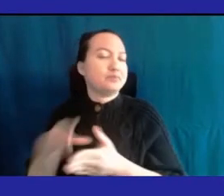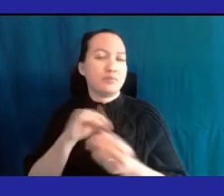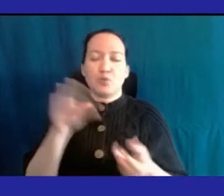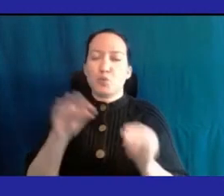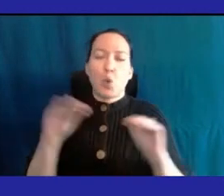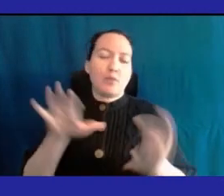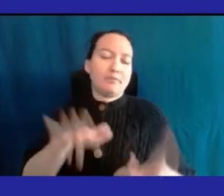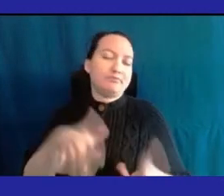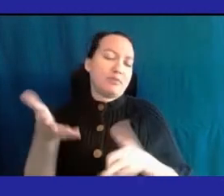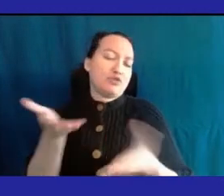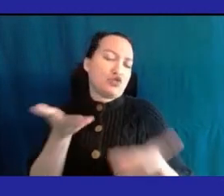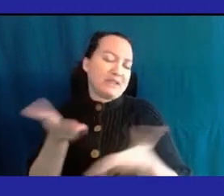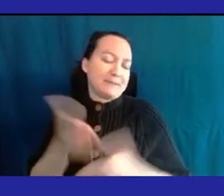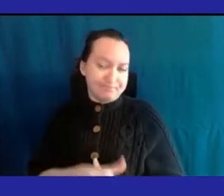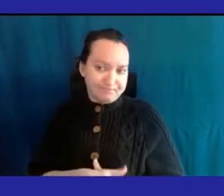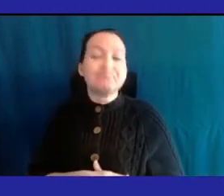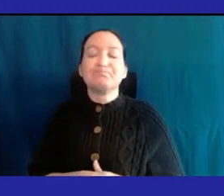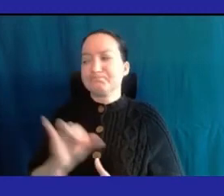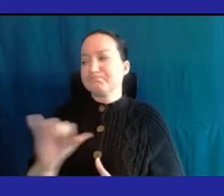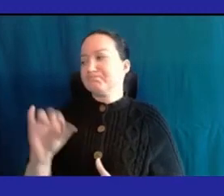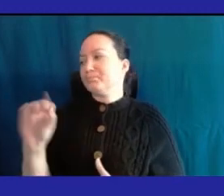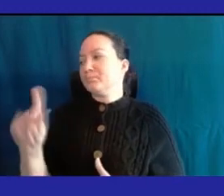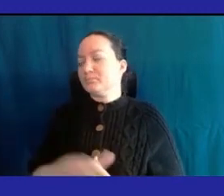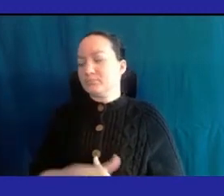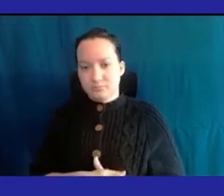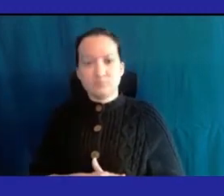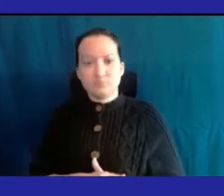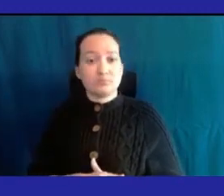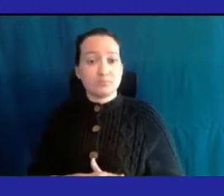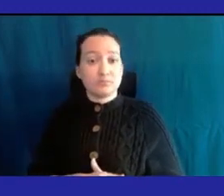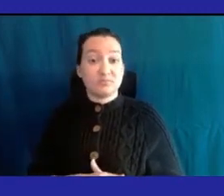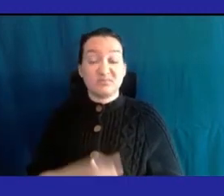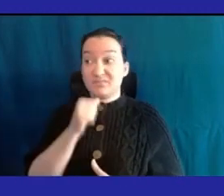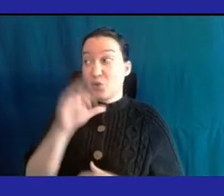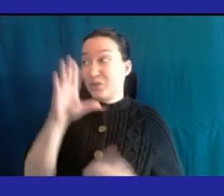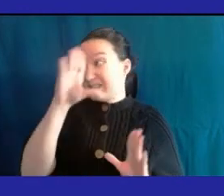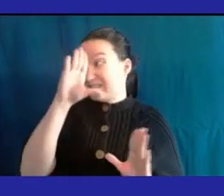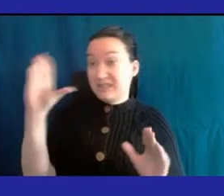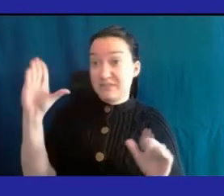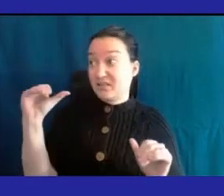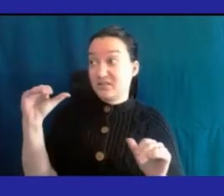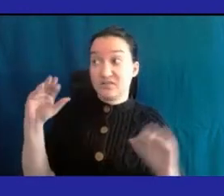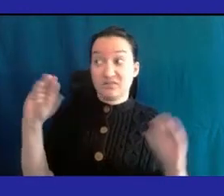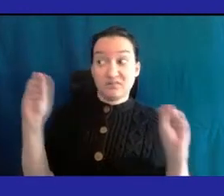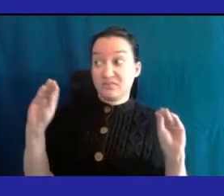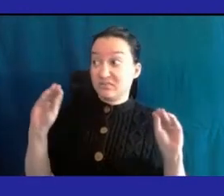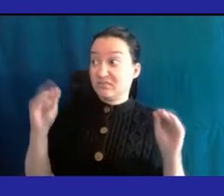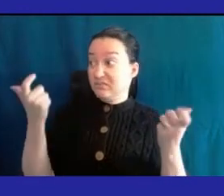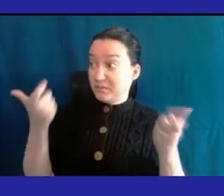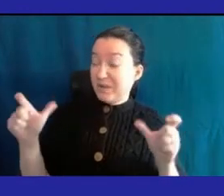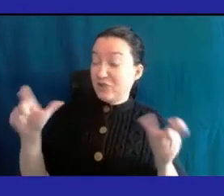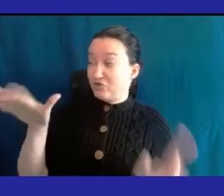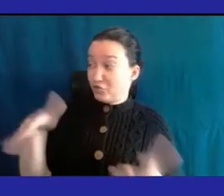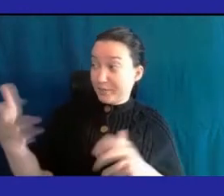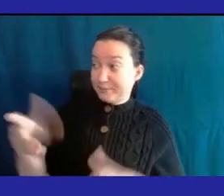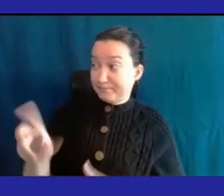services being provided. Okay. So you don't expect any major disruptions from